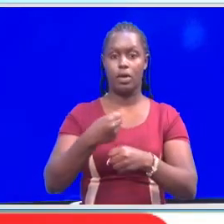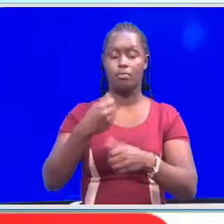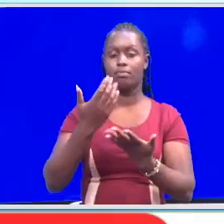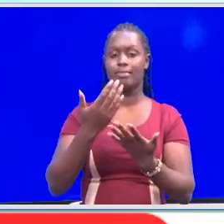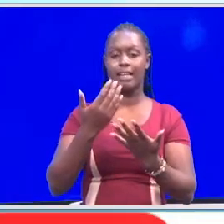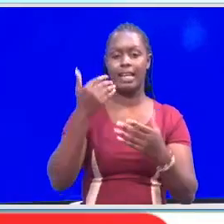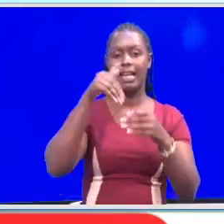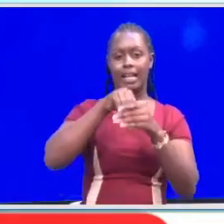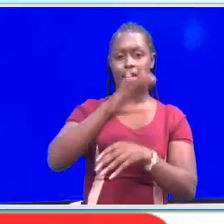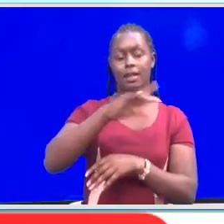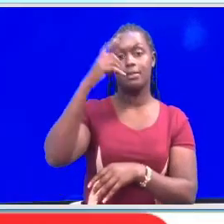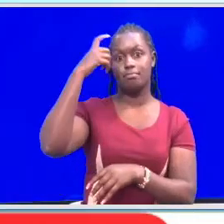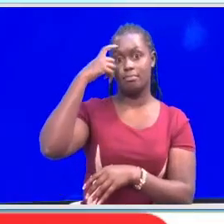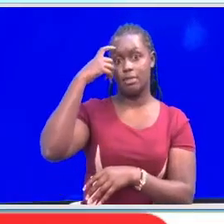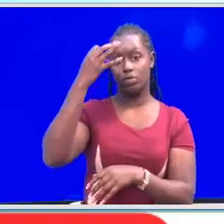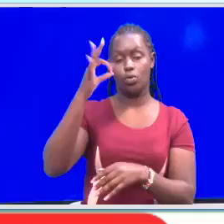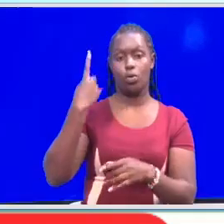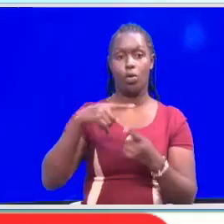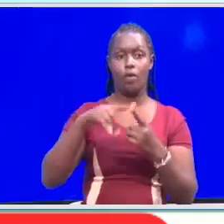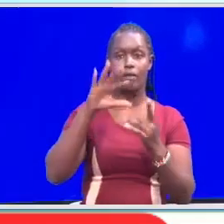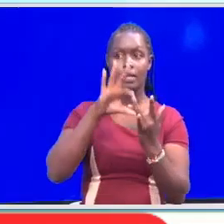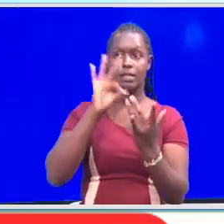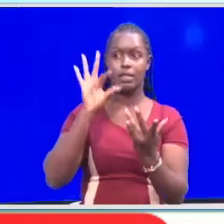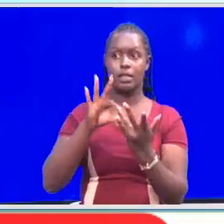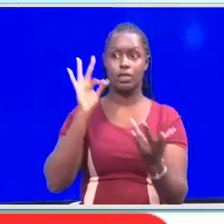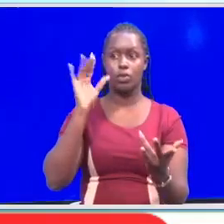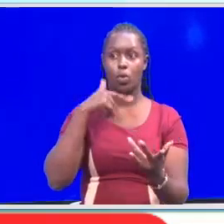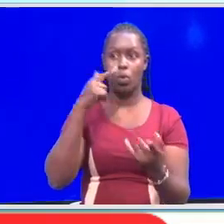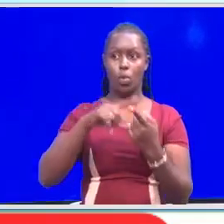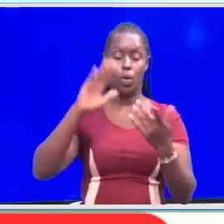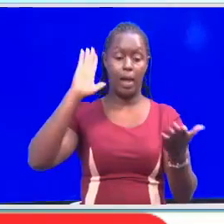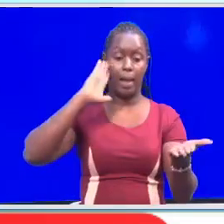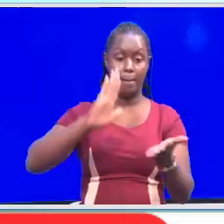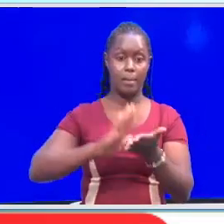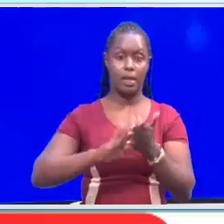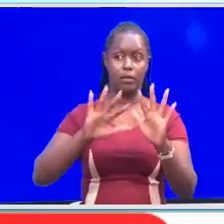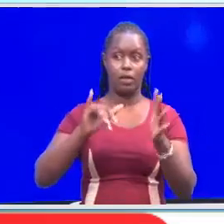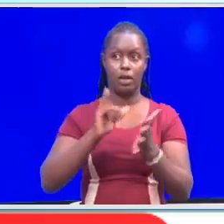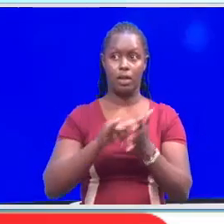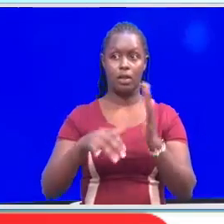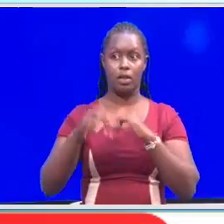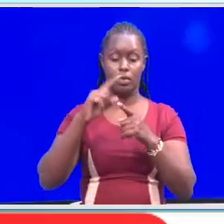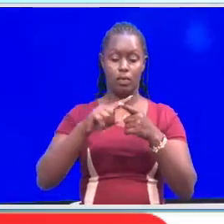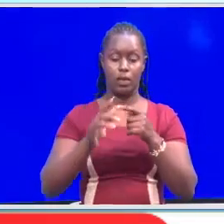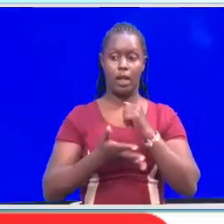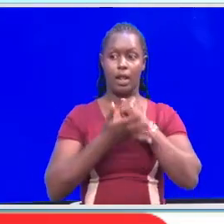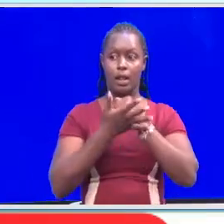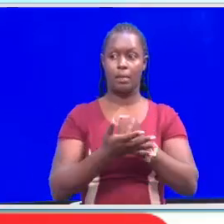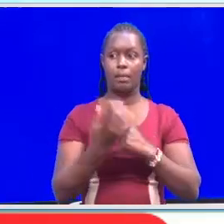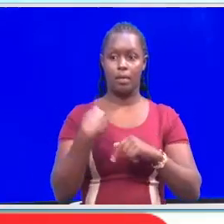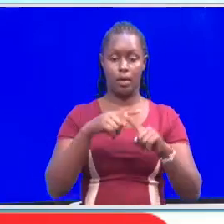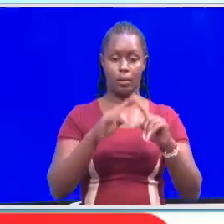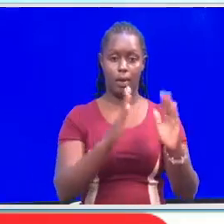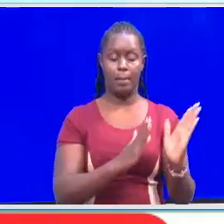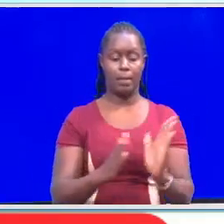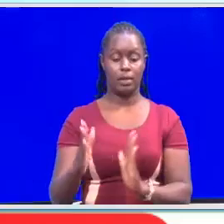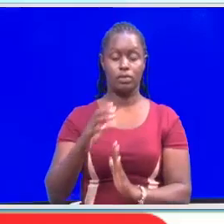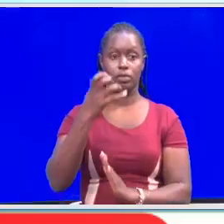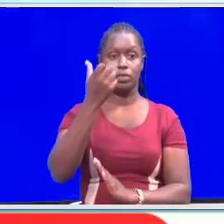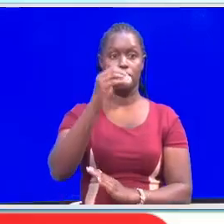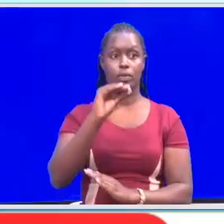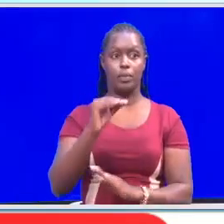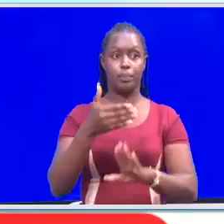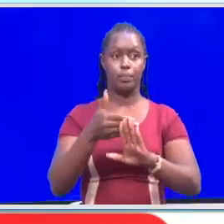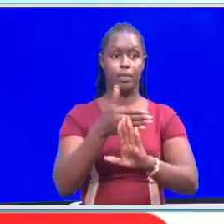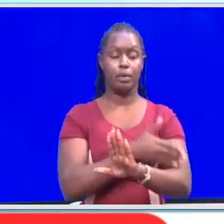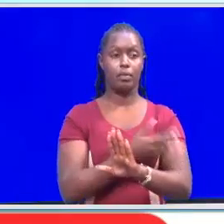of selection, determining who he believes would best help to implement that plan where. Oh, okay. Yeah. Abriel,